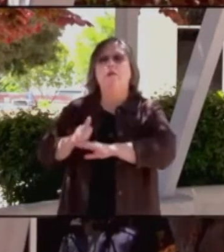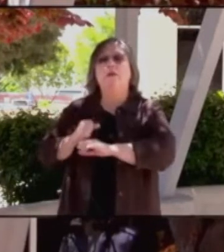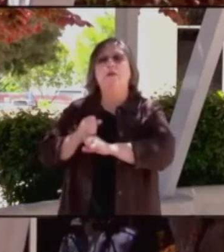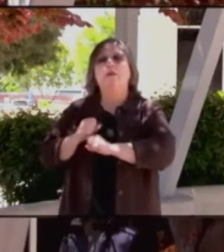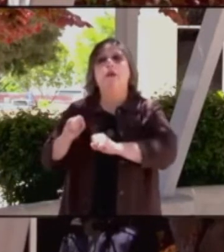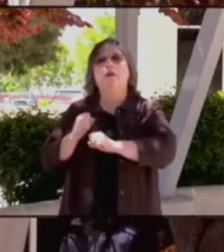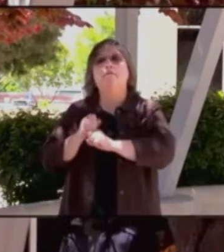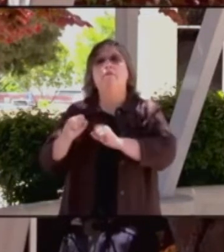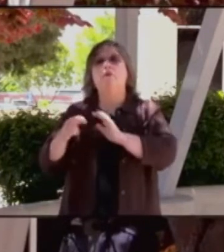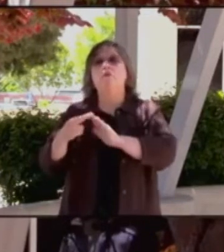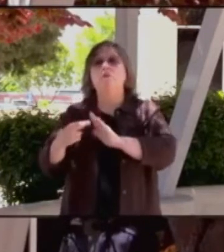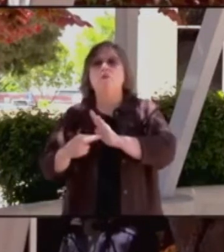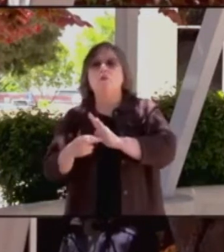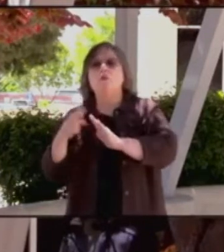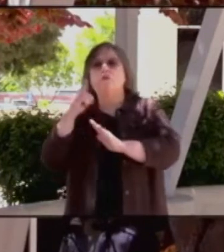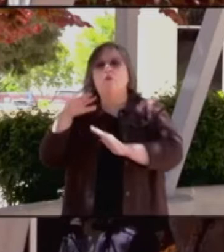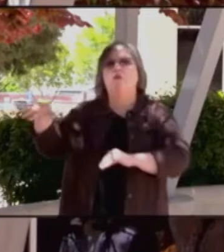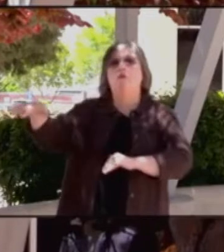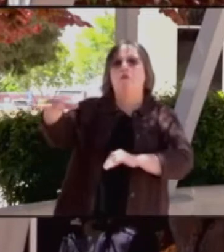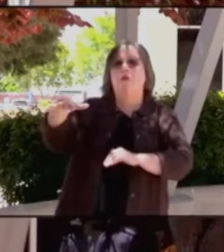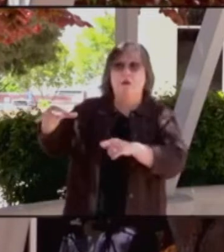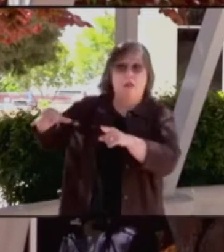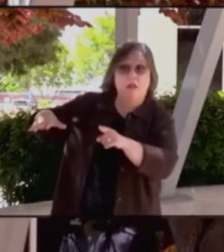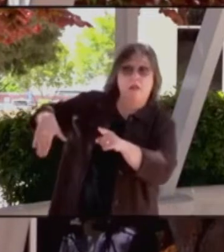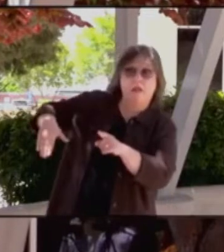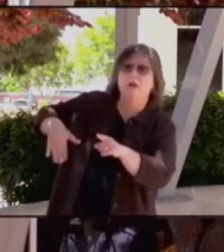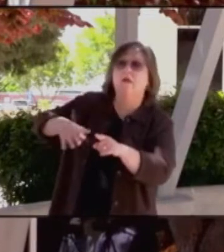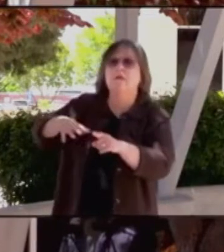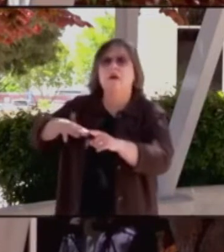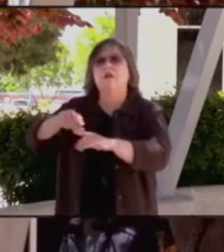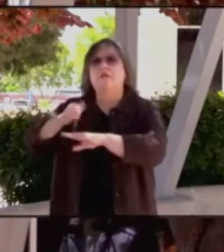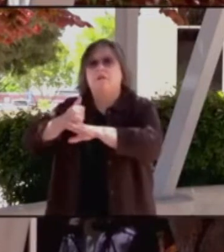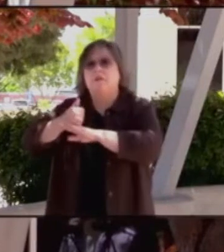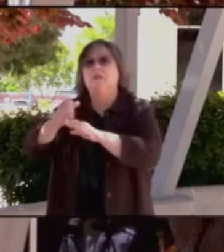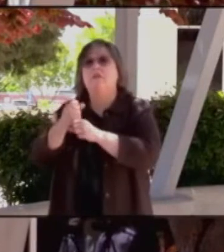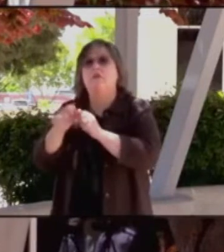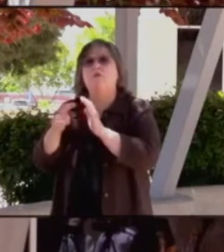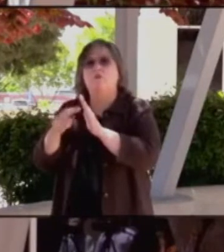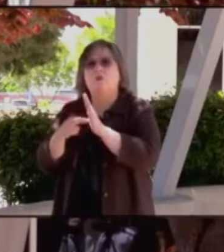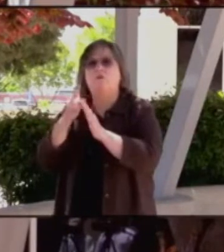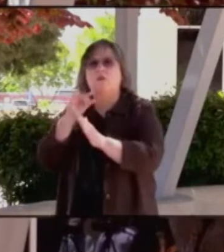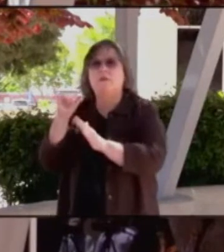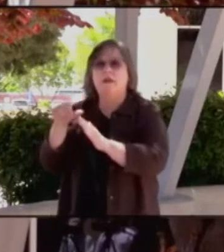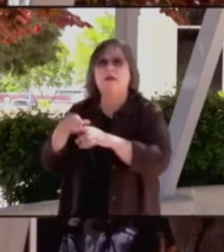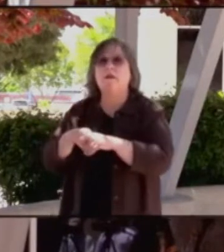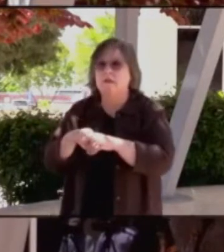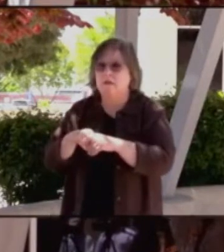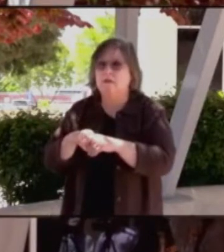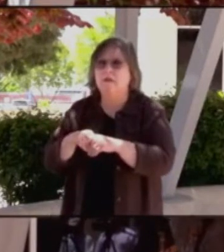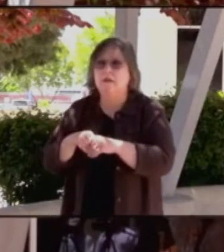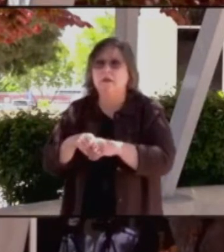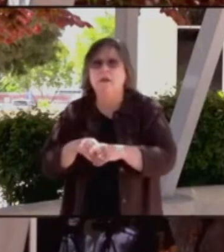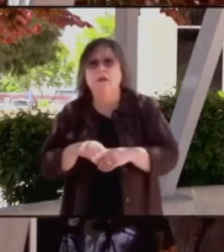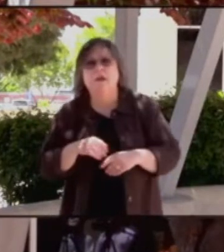for vaccination. The question is whether businesses could adopt mandates,